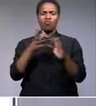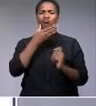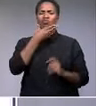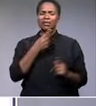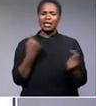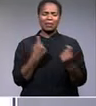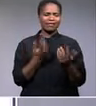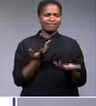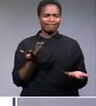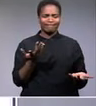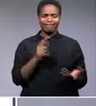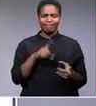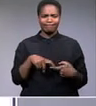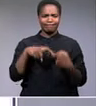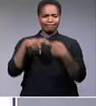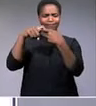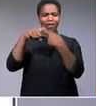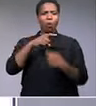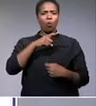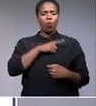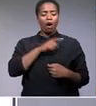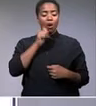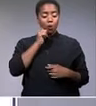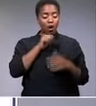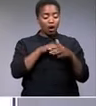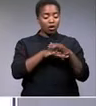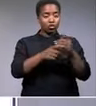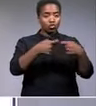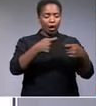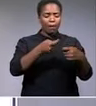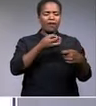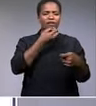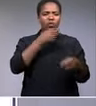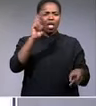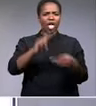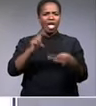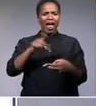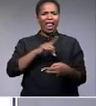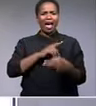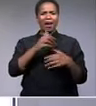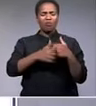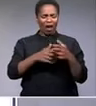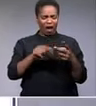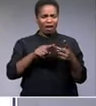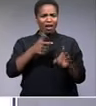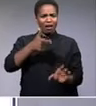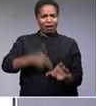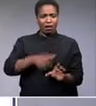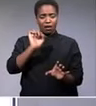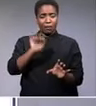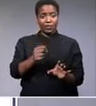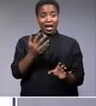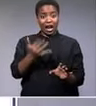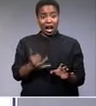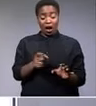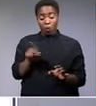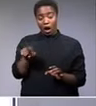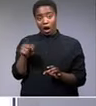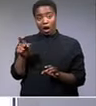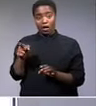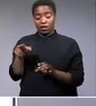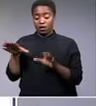celebrations certainly muted there because a shortage of basic commodities like bread and fuel. Opposition leader Nelson Chamisa is now calling on